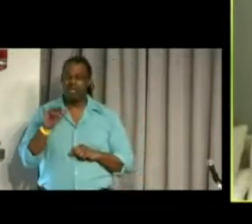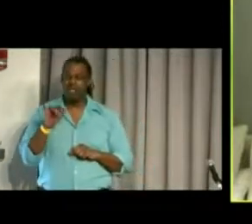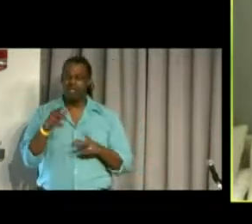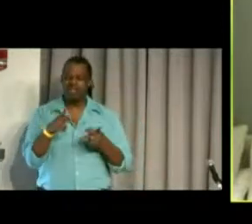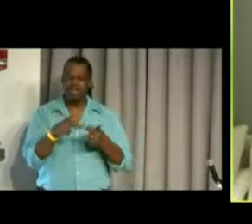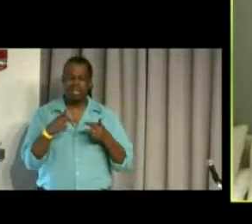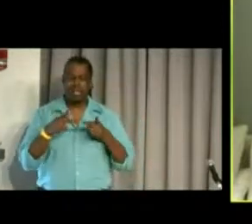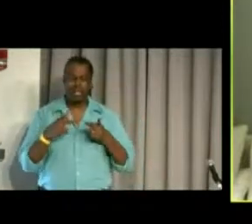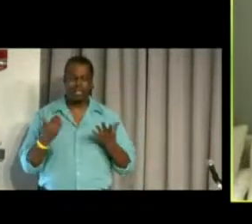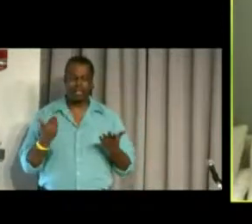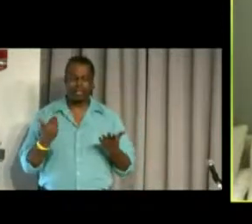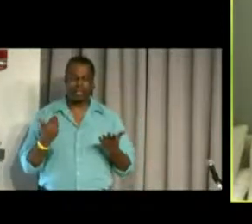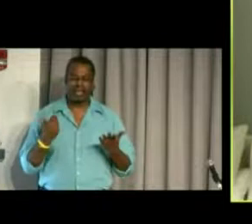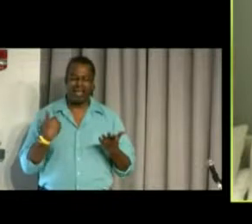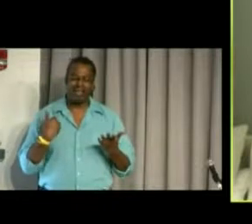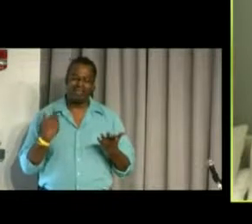has